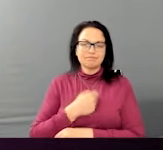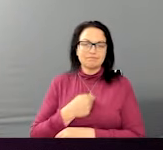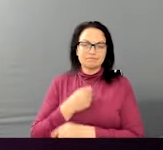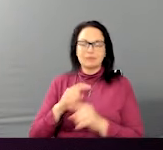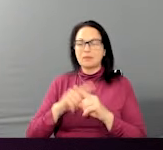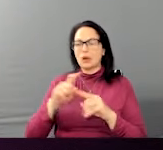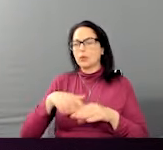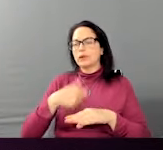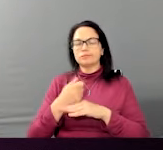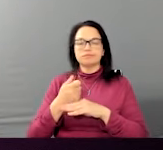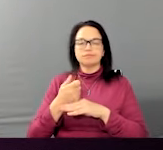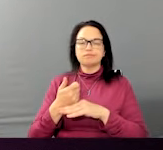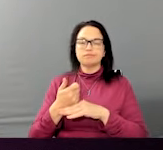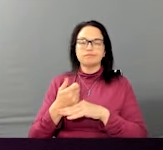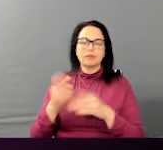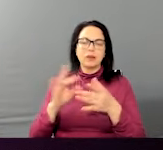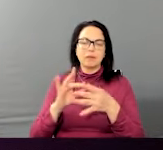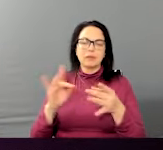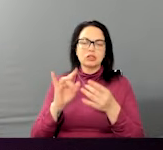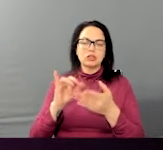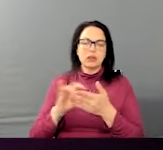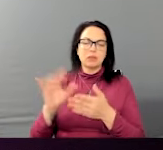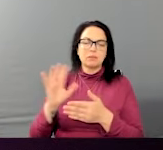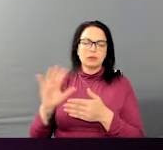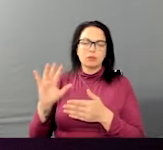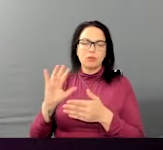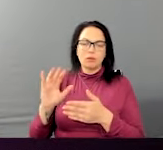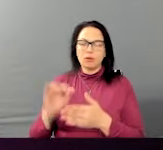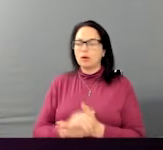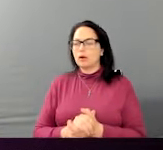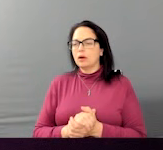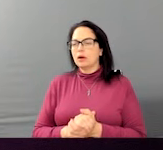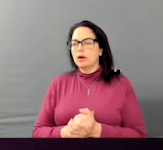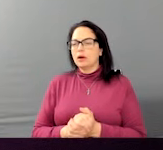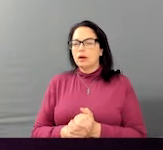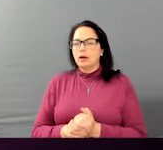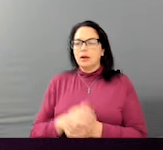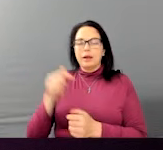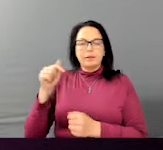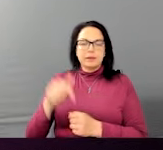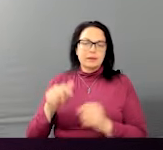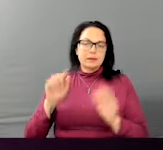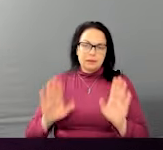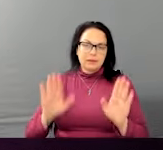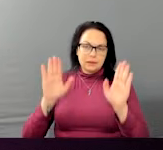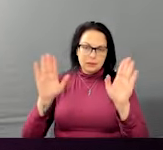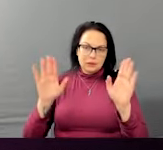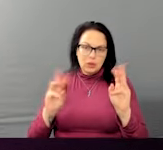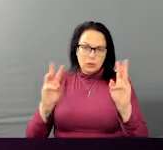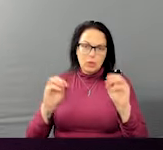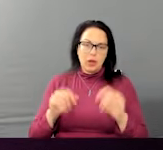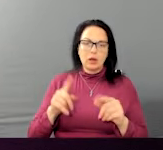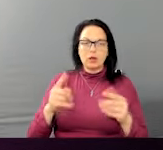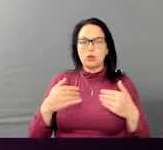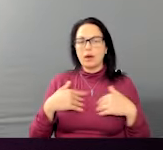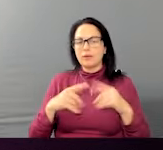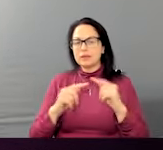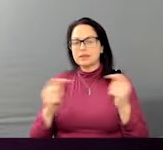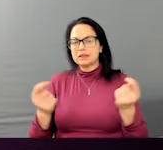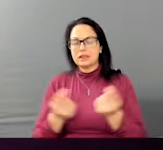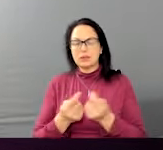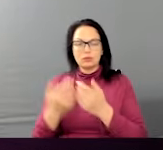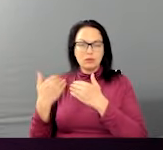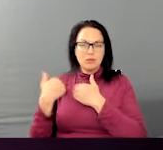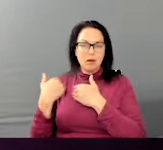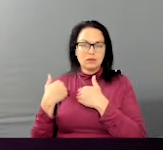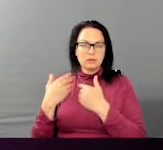everywhere. I mentioned that already. And nested routing is, holy smokes, amazing. You've got a team that's responsible for the shell of the